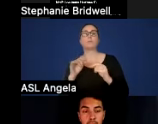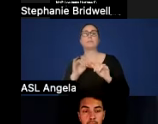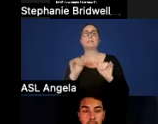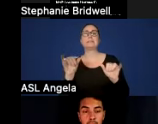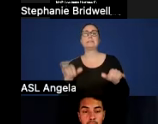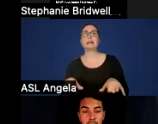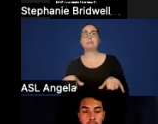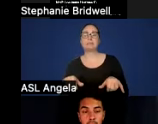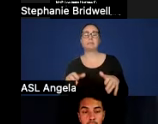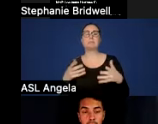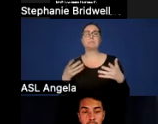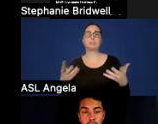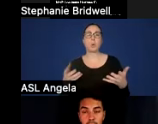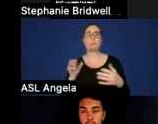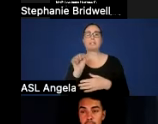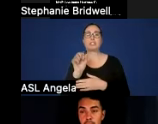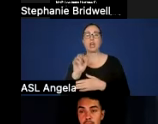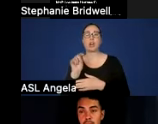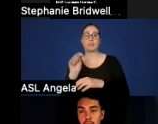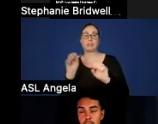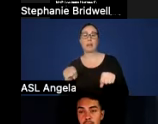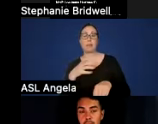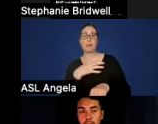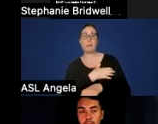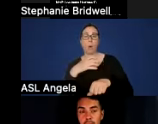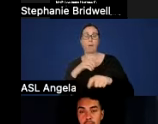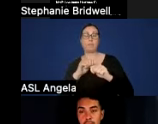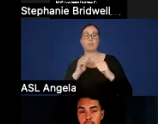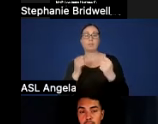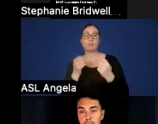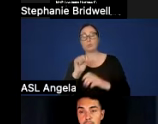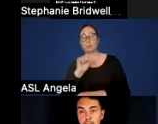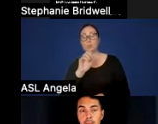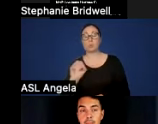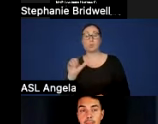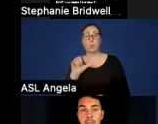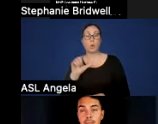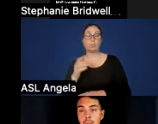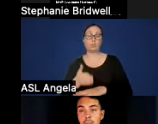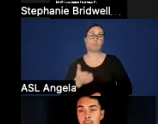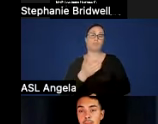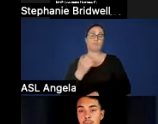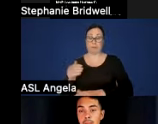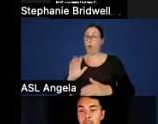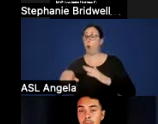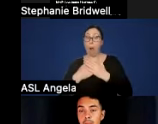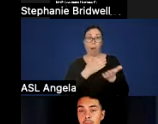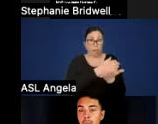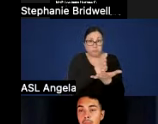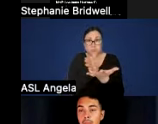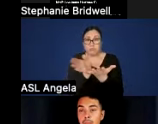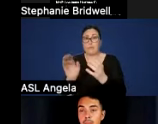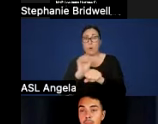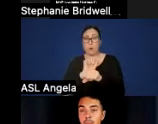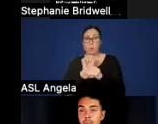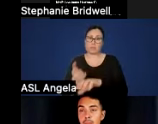SARTs can be a really powerful tool to help improve all of our work. And so when we're working